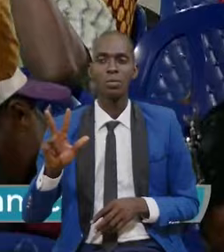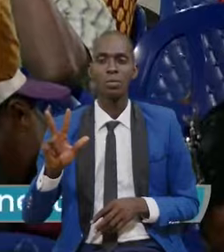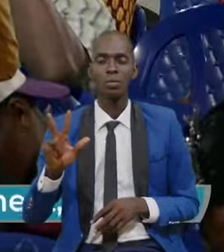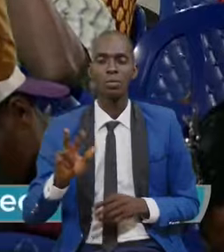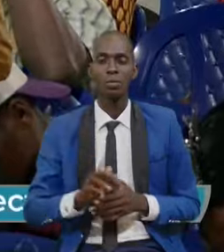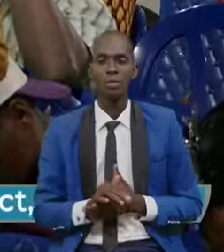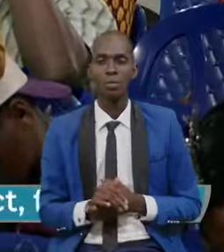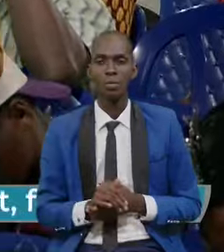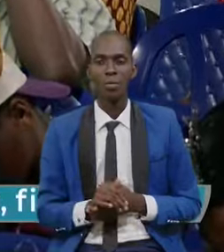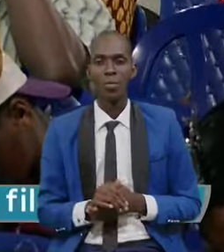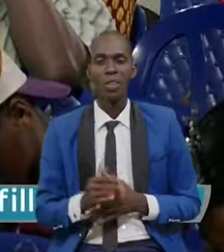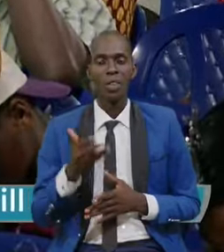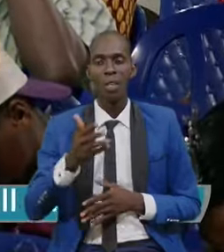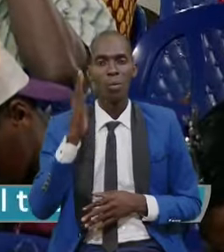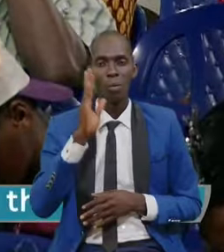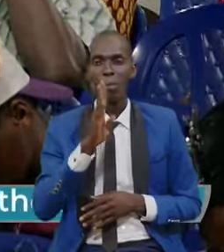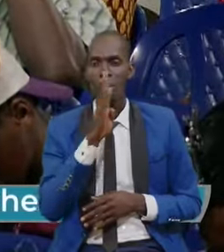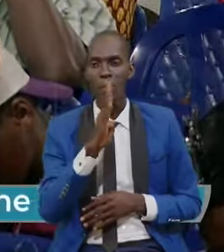234-915-444-9263. There will be a special meeting,